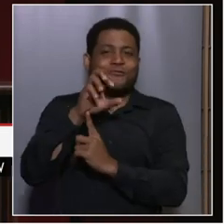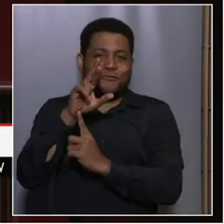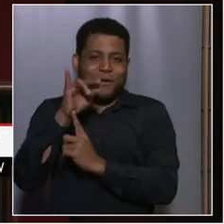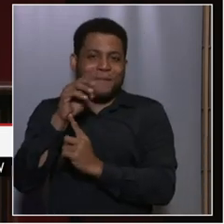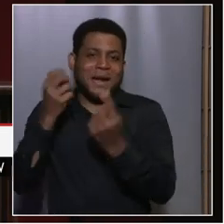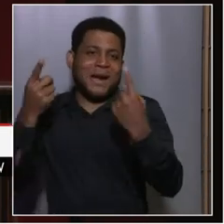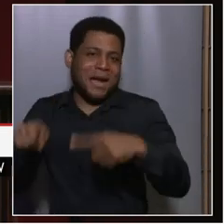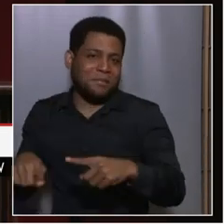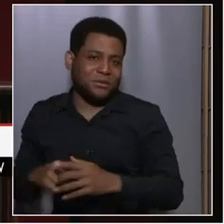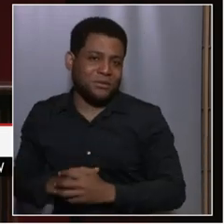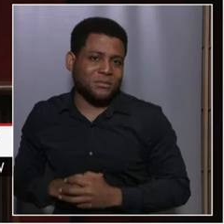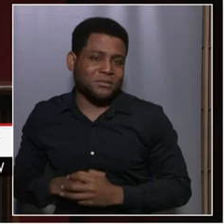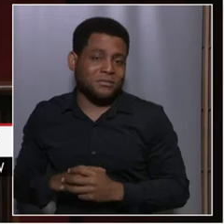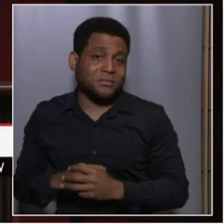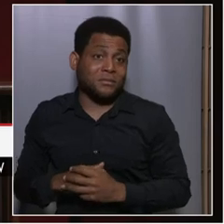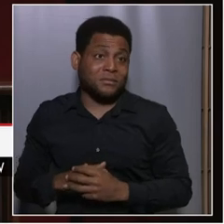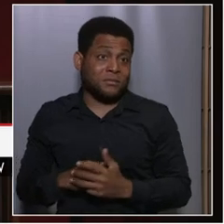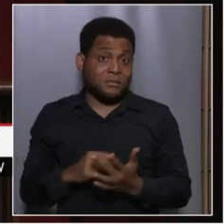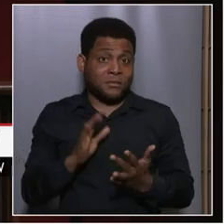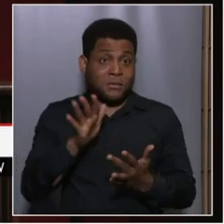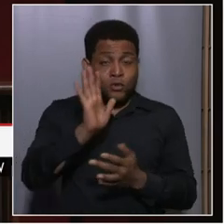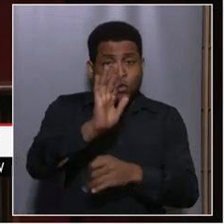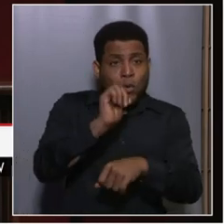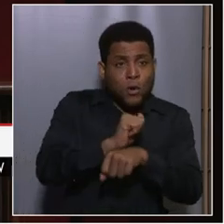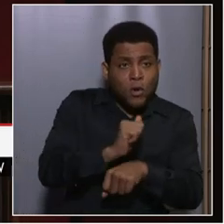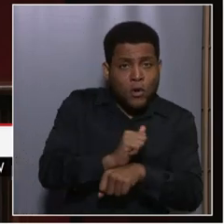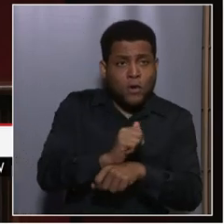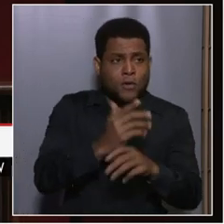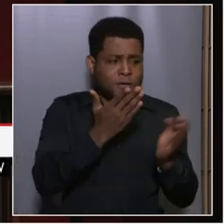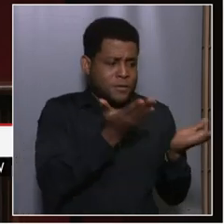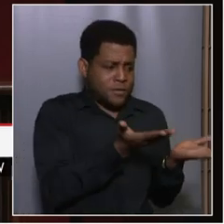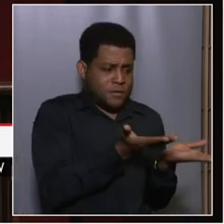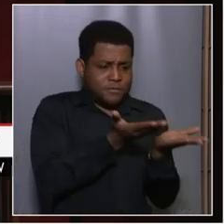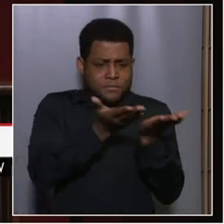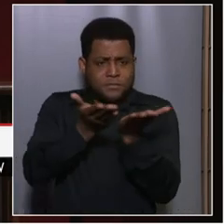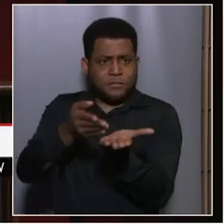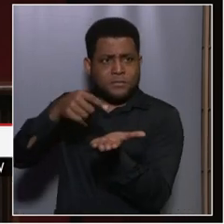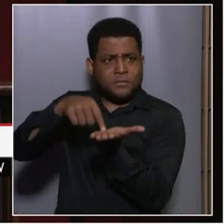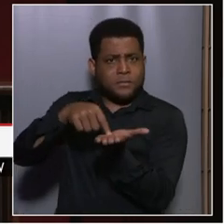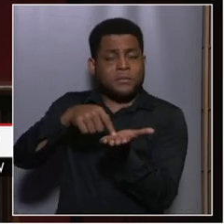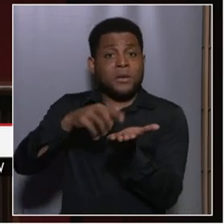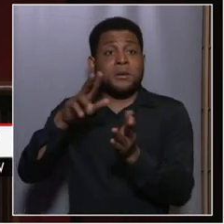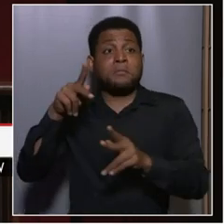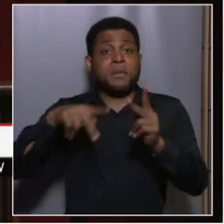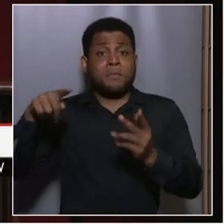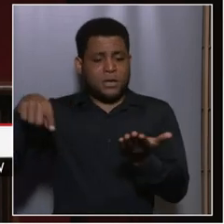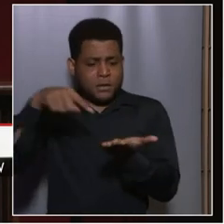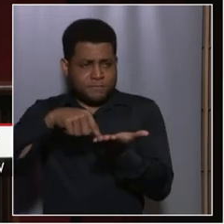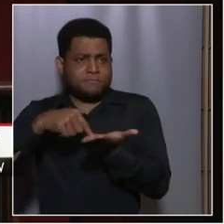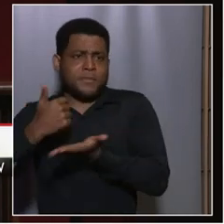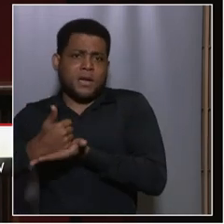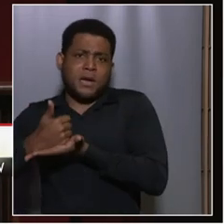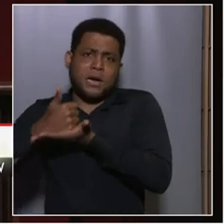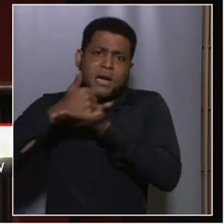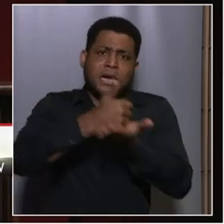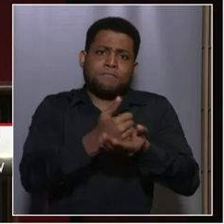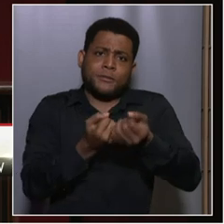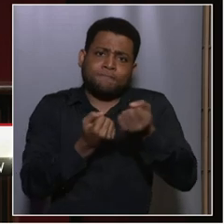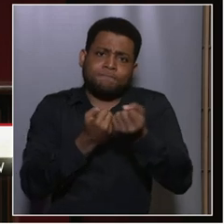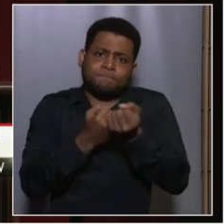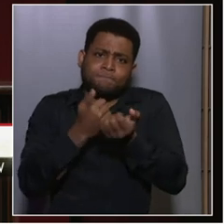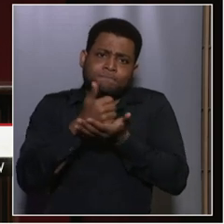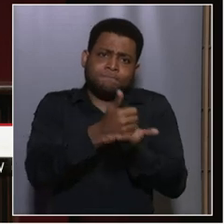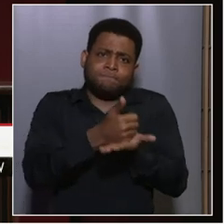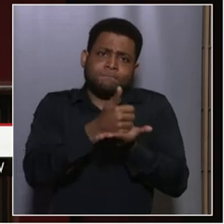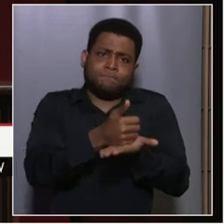work to people and places that can help those families. So that's what we're asking you to